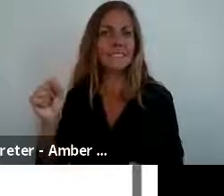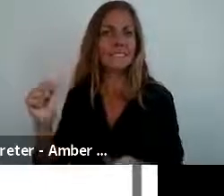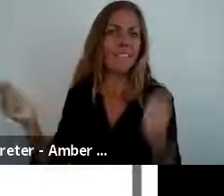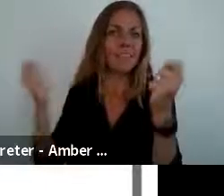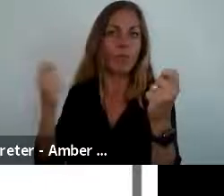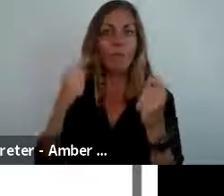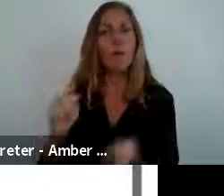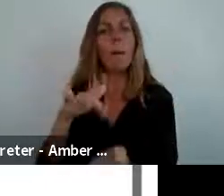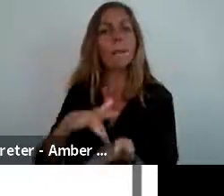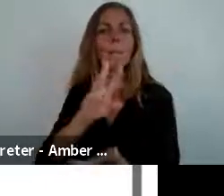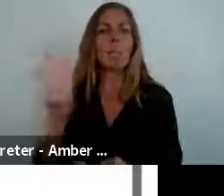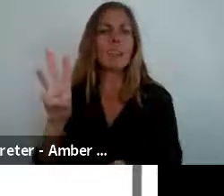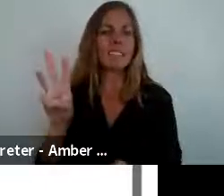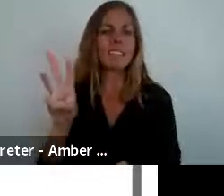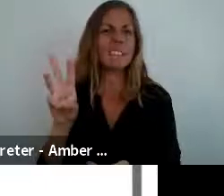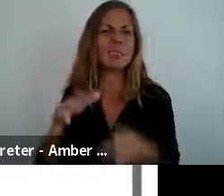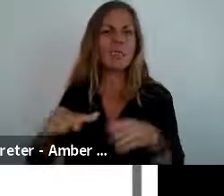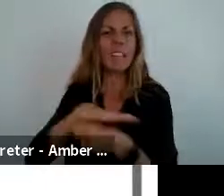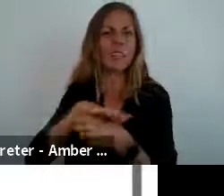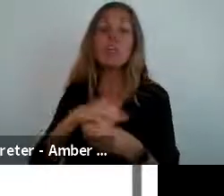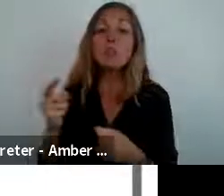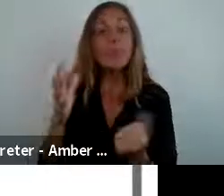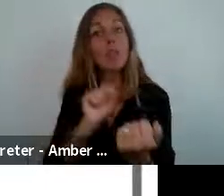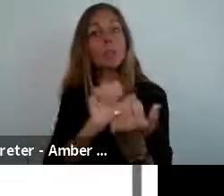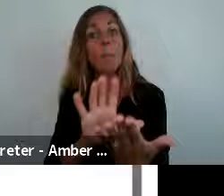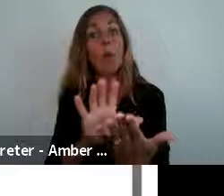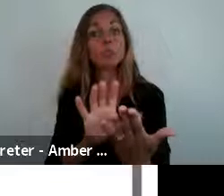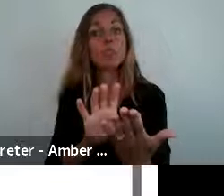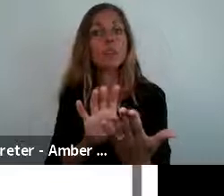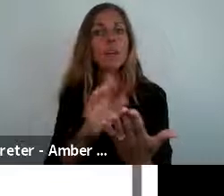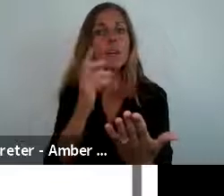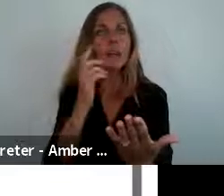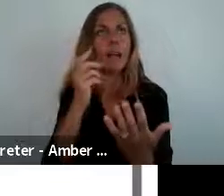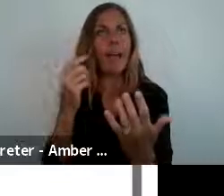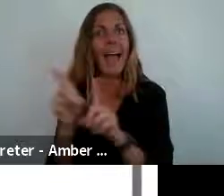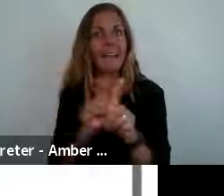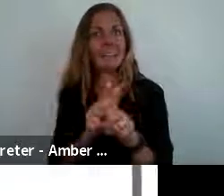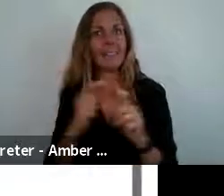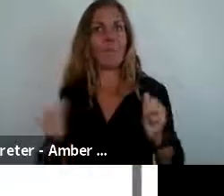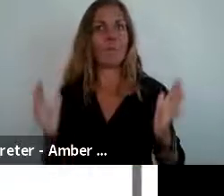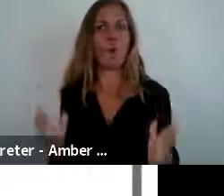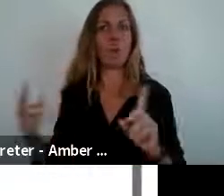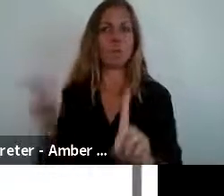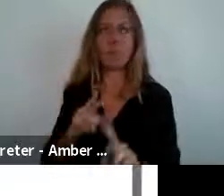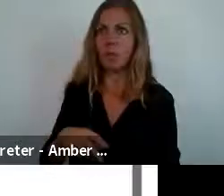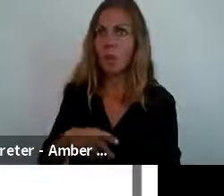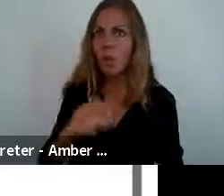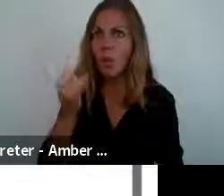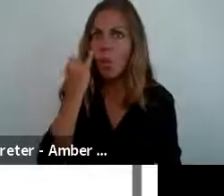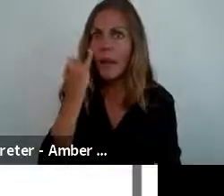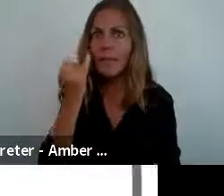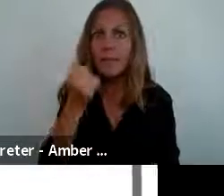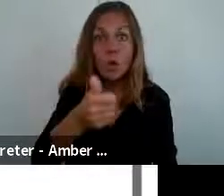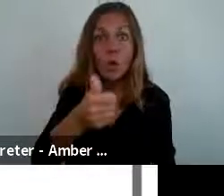wants to approach accommodations for people with hearing loss from the performer perspective. What if you're a performer that has